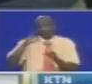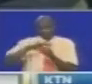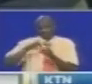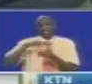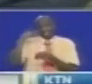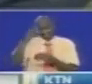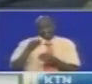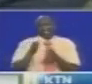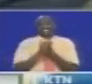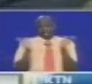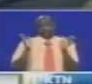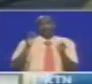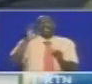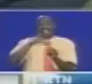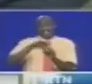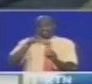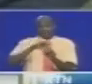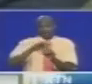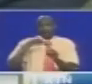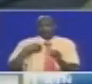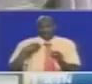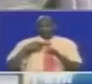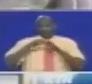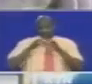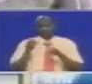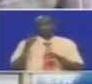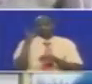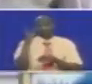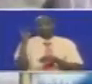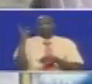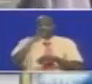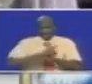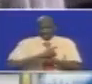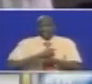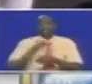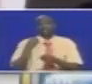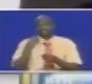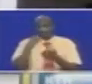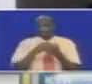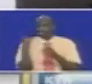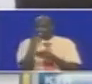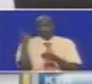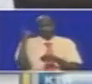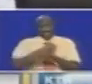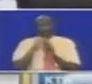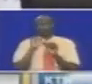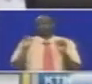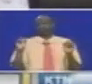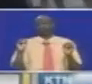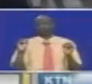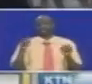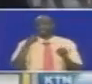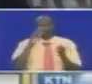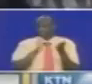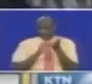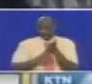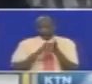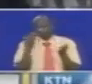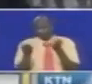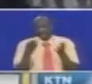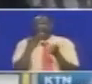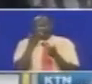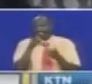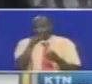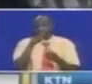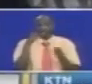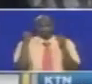next general election be spread over 2 days as opposed to just a single day. Whether this proposal is the answer to the